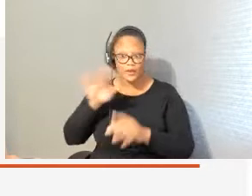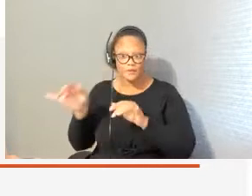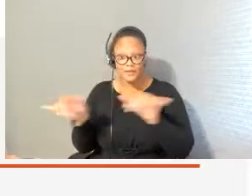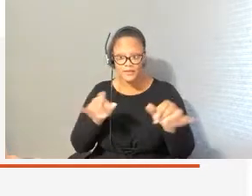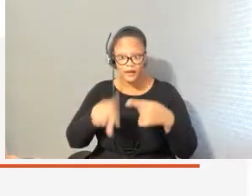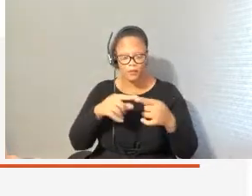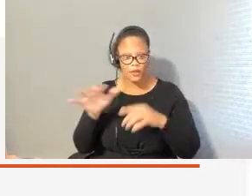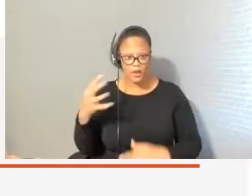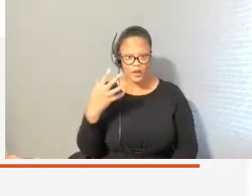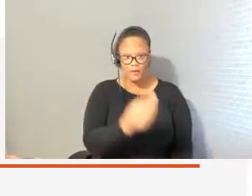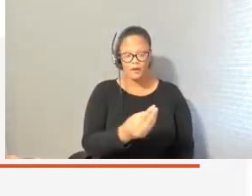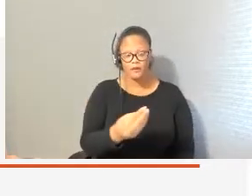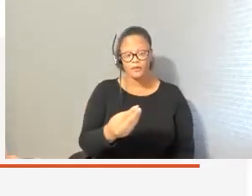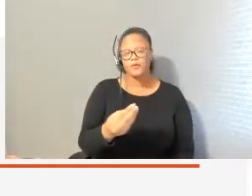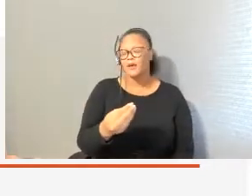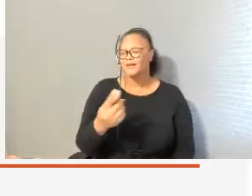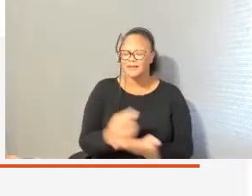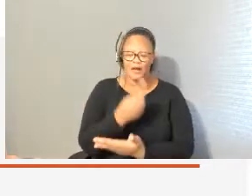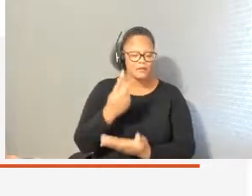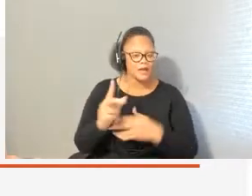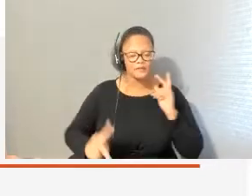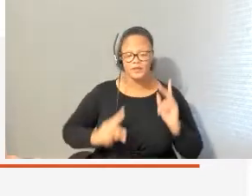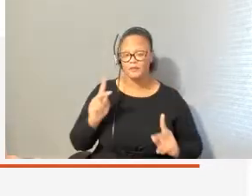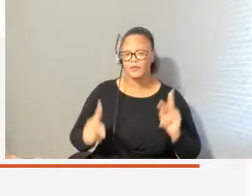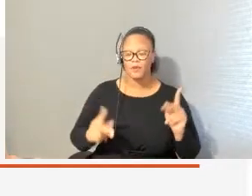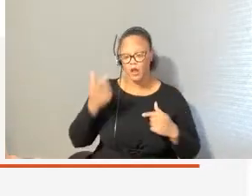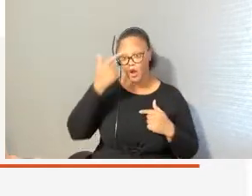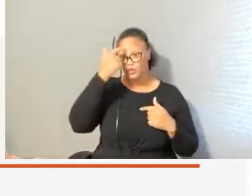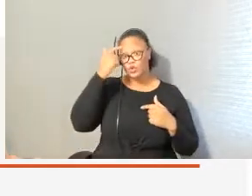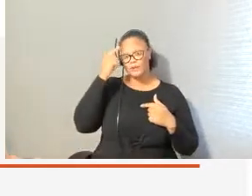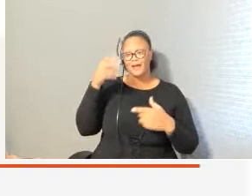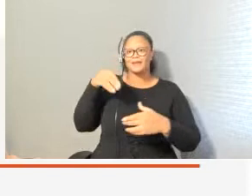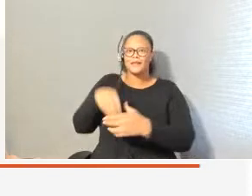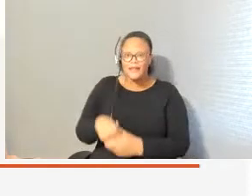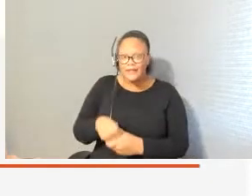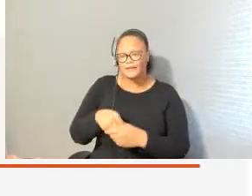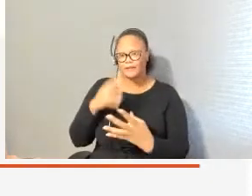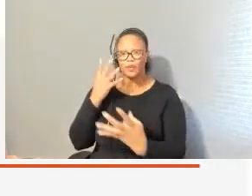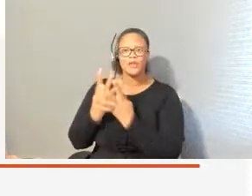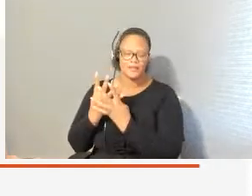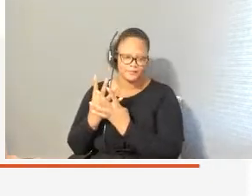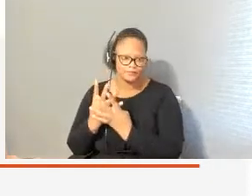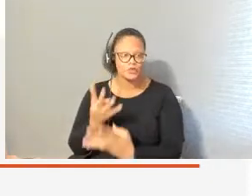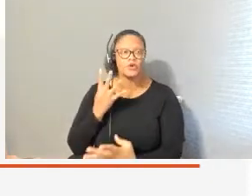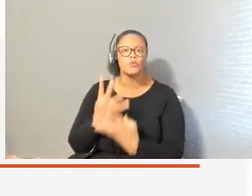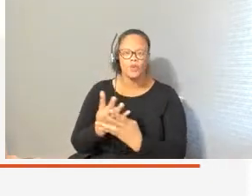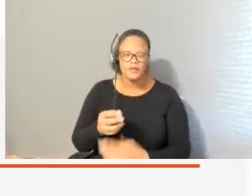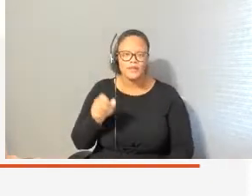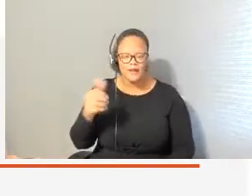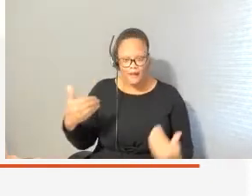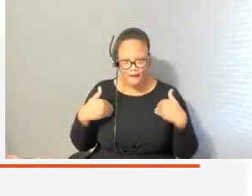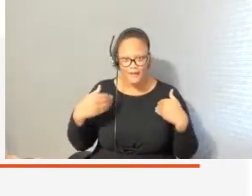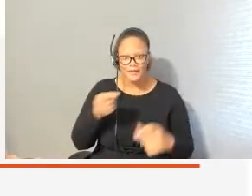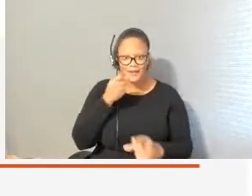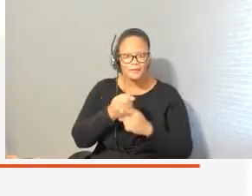And I've come to tell you today that sometimes people are traumatized in prison. And so prison do have an impact on the brain. And